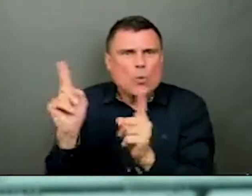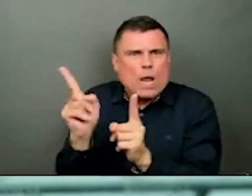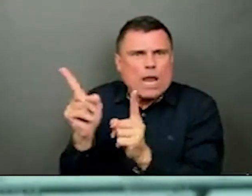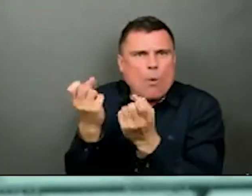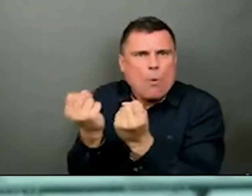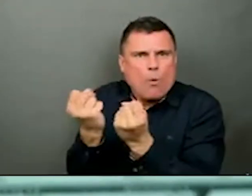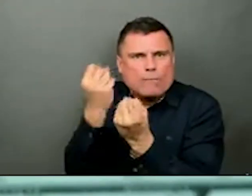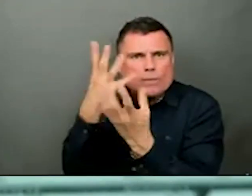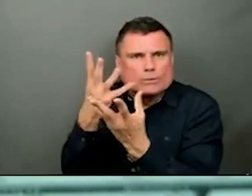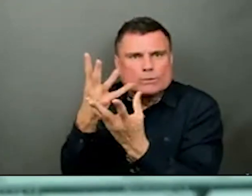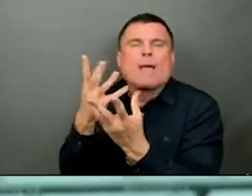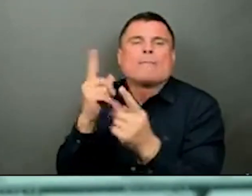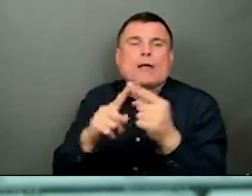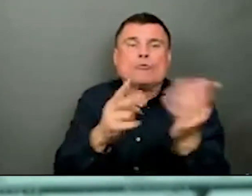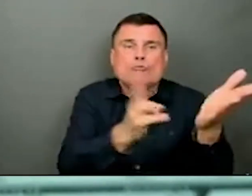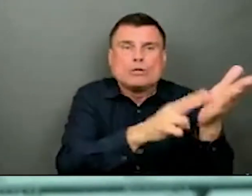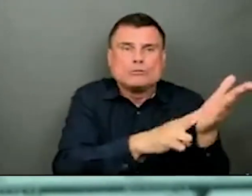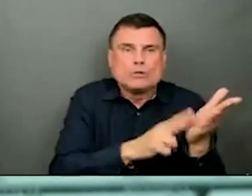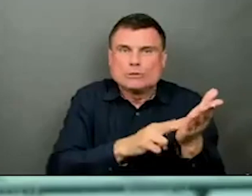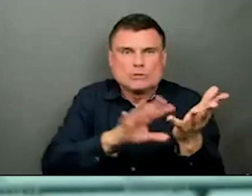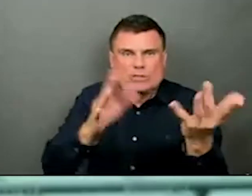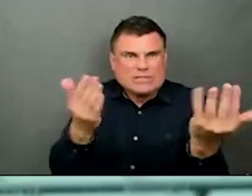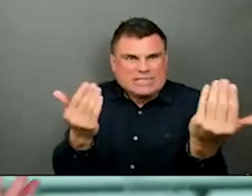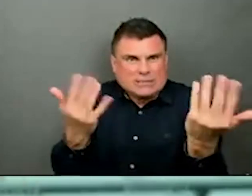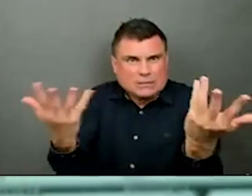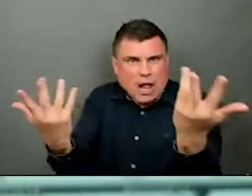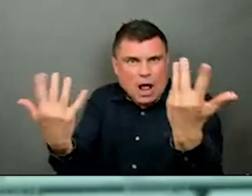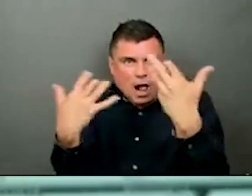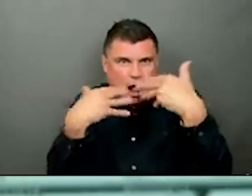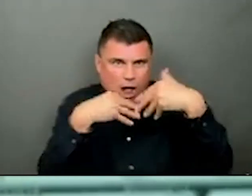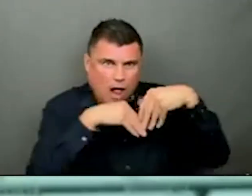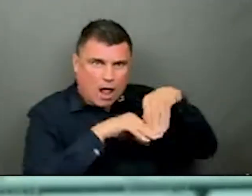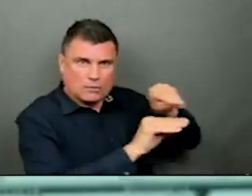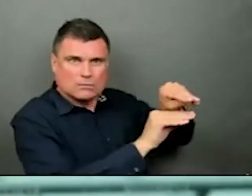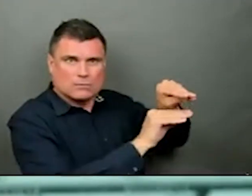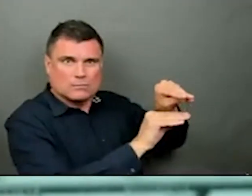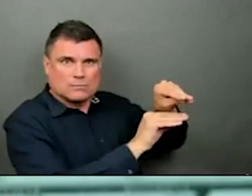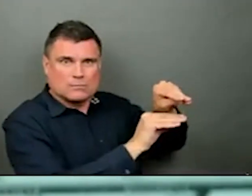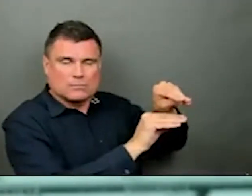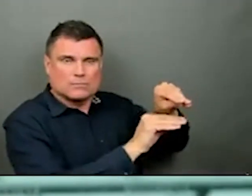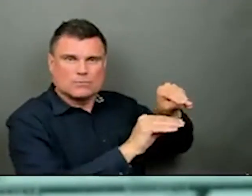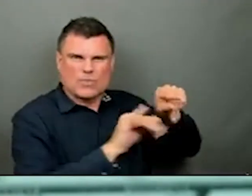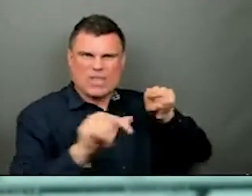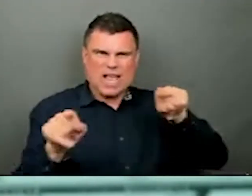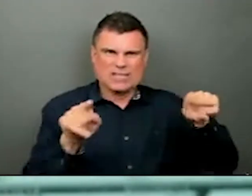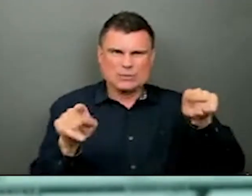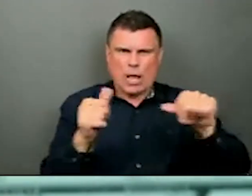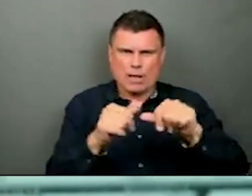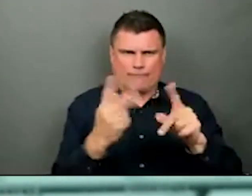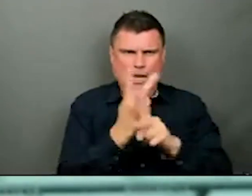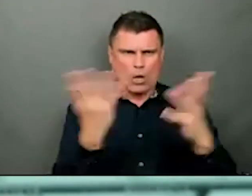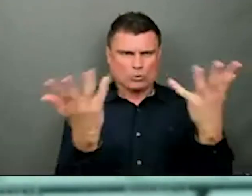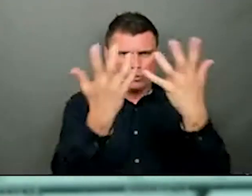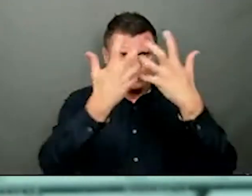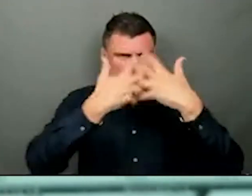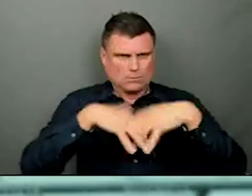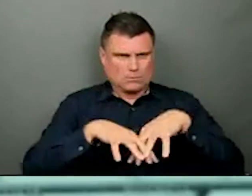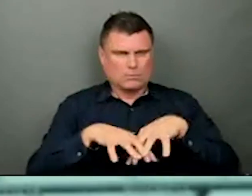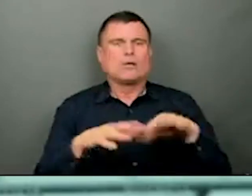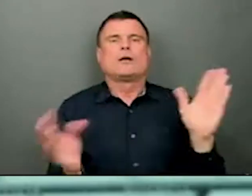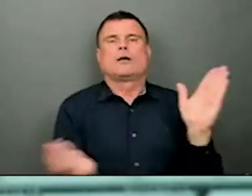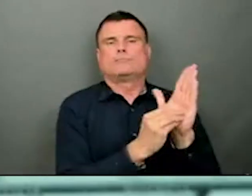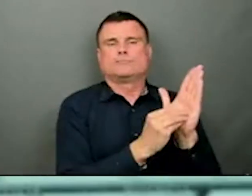there's always glitches and there's things that come up. And so I, for example, have had my first dose, of course, of Pfizer, and got